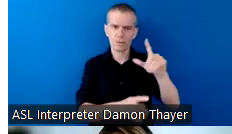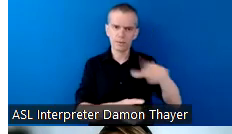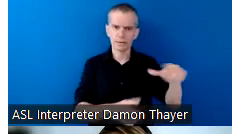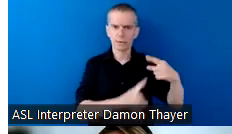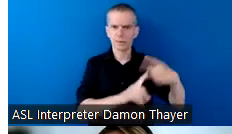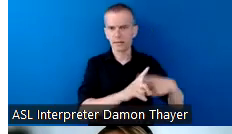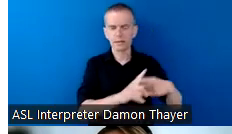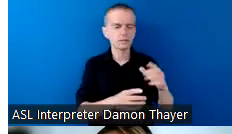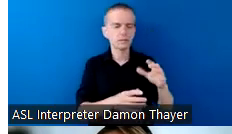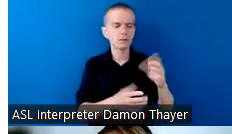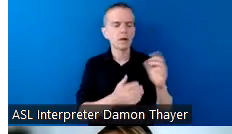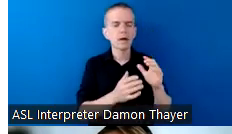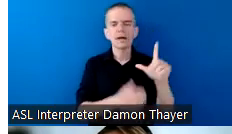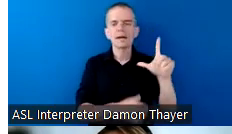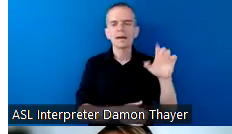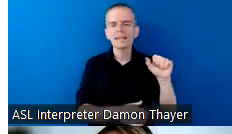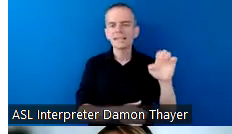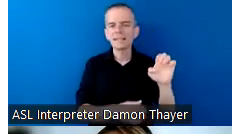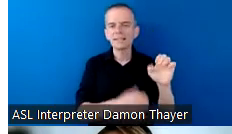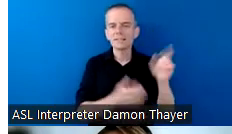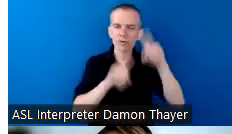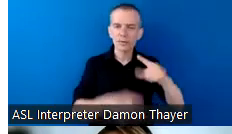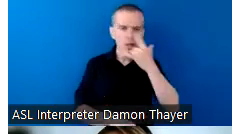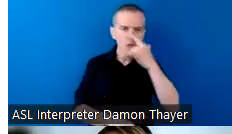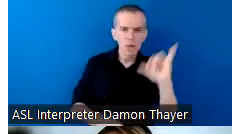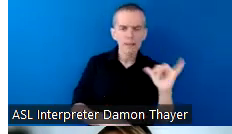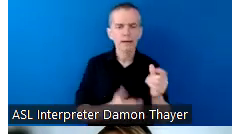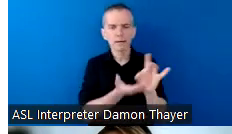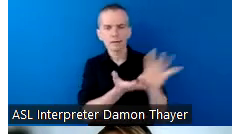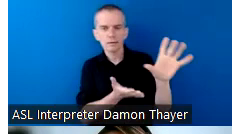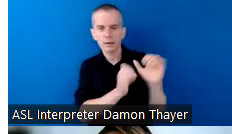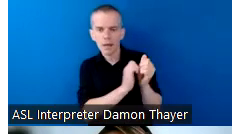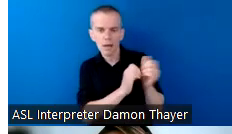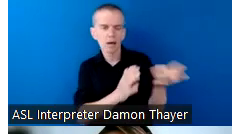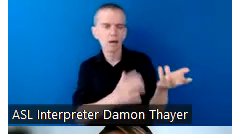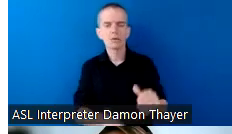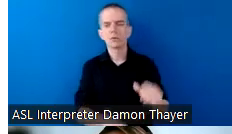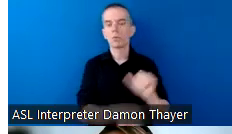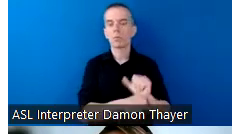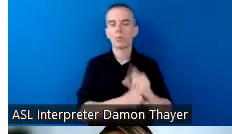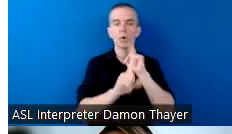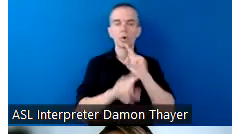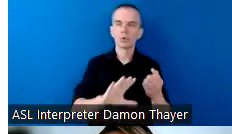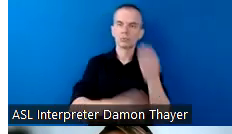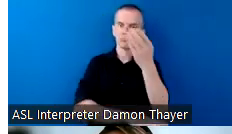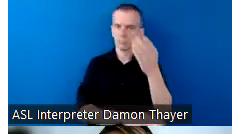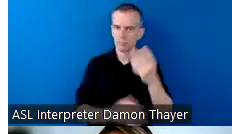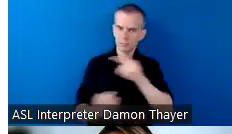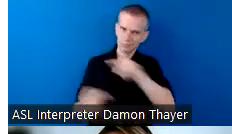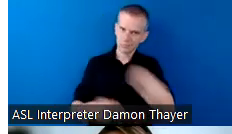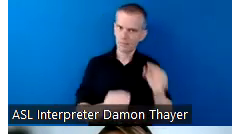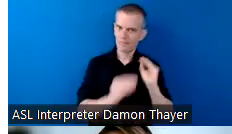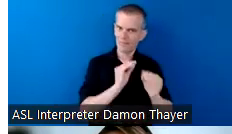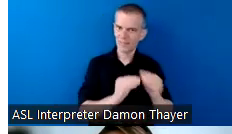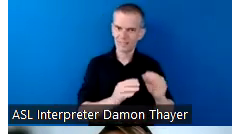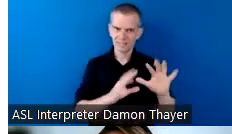lease agreement, how terminations can be handled. If somebody puts in a work order to have somebody come in and fix something on their unit,